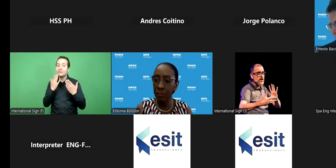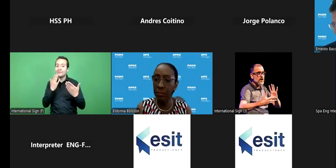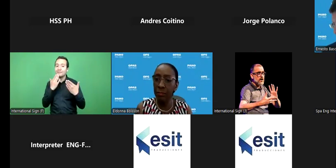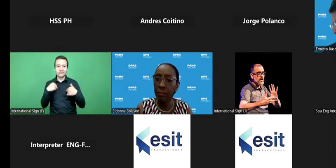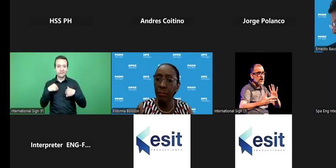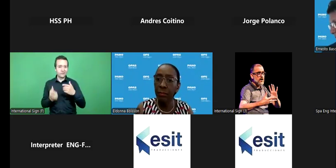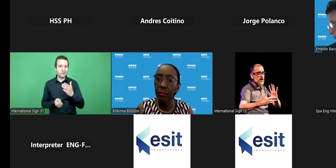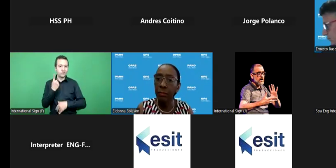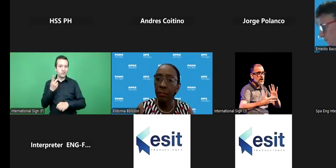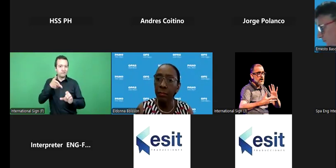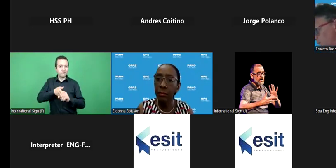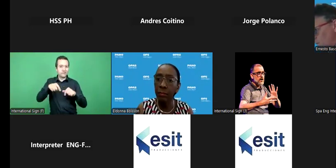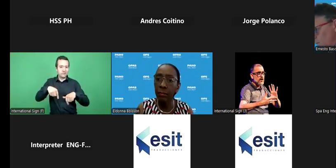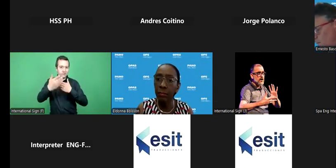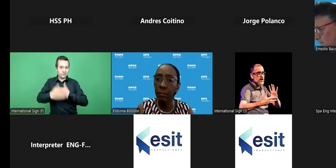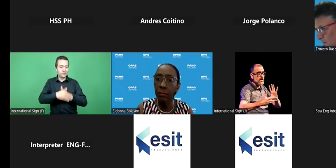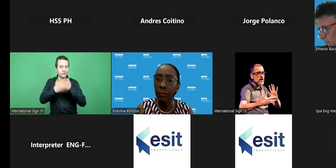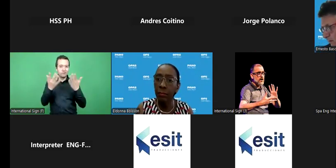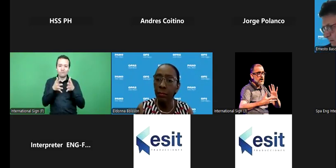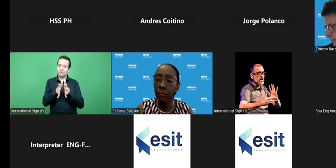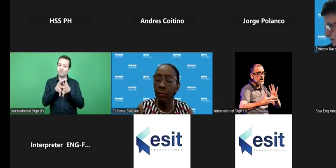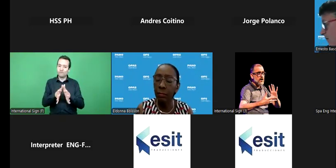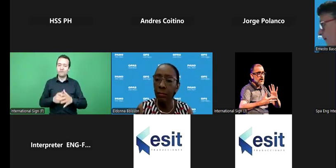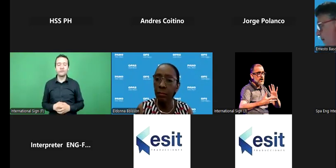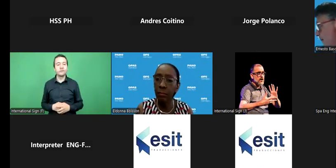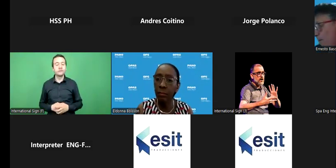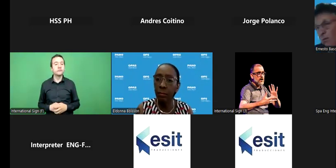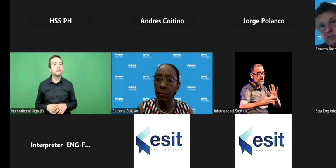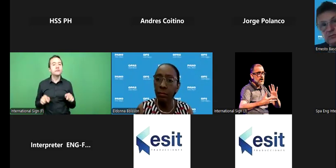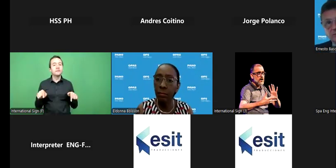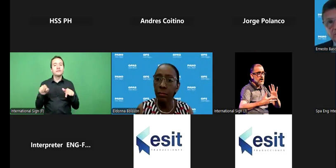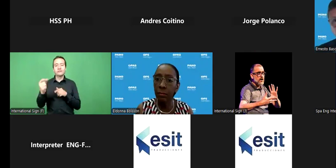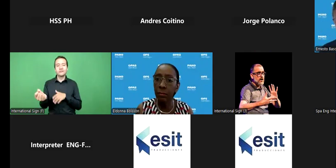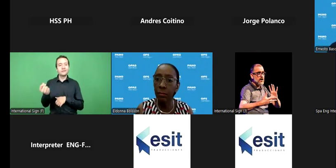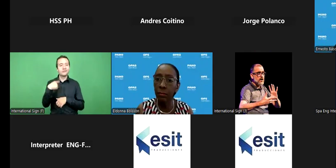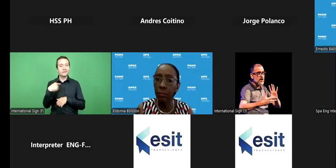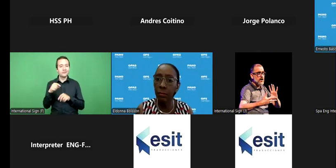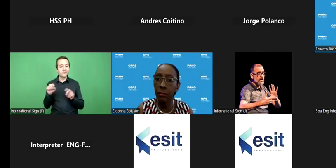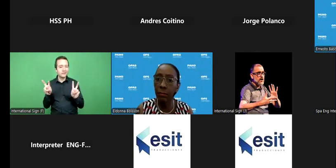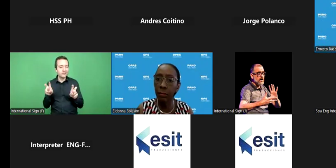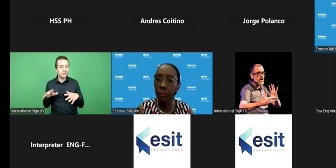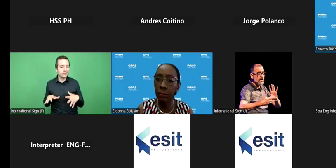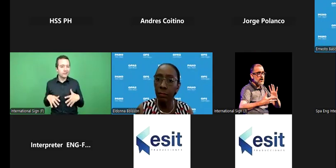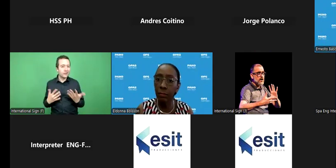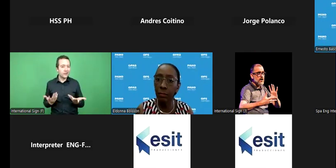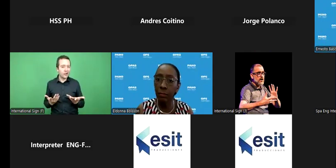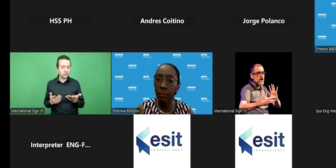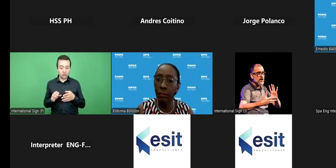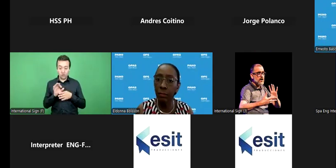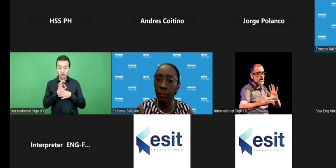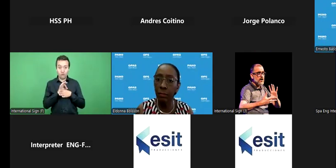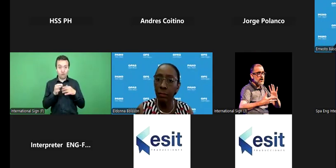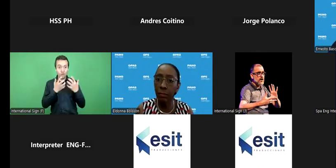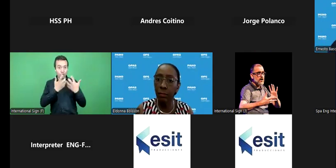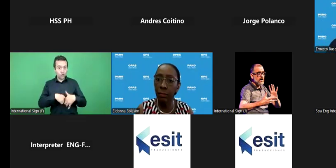As for the question about how the essential public health functions are being put